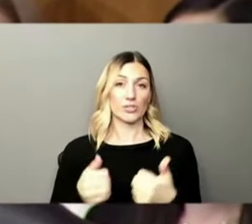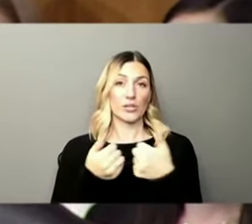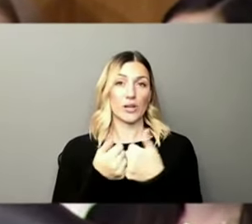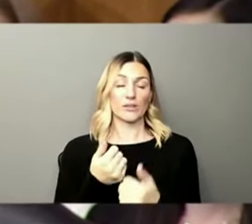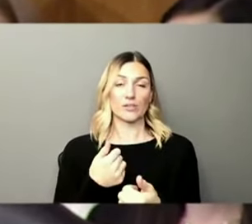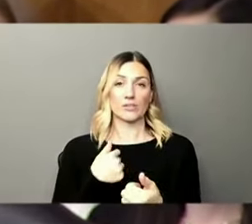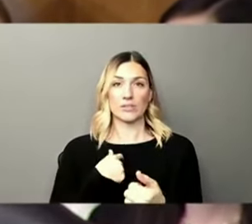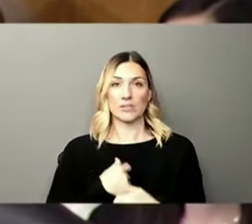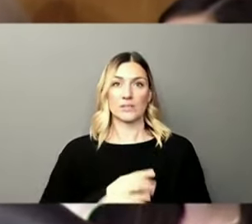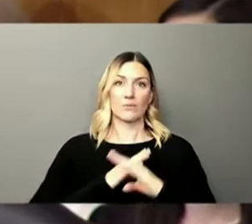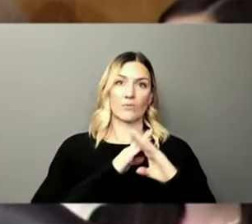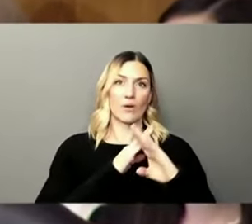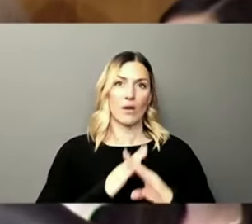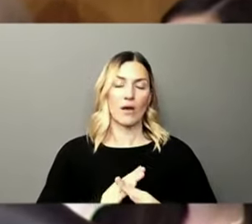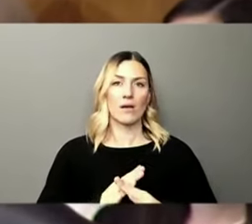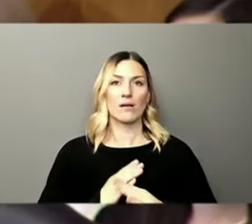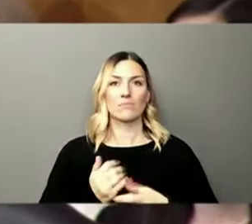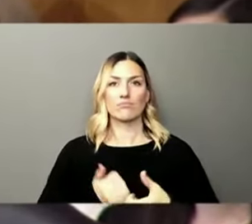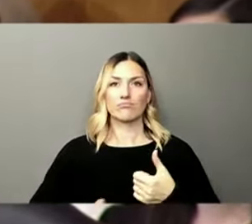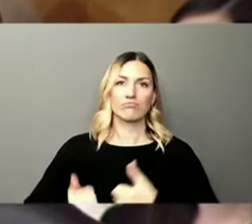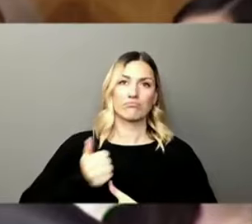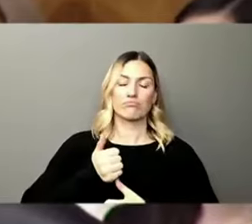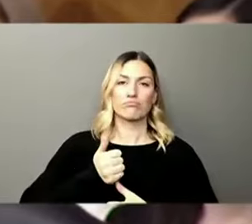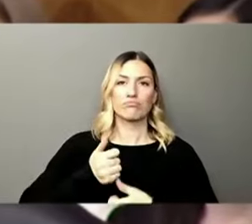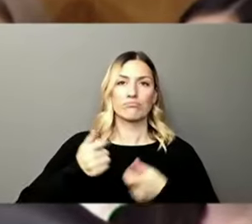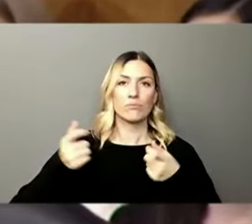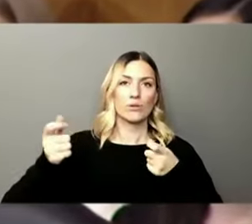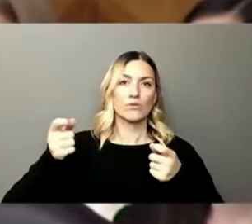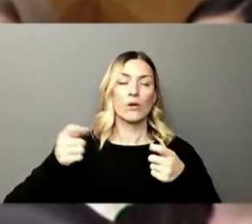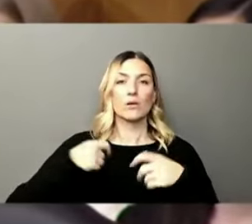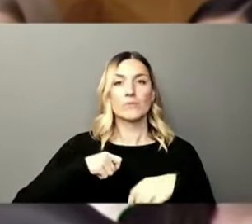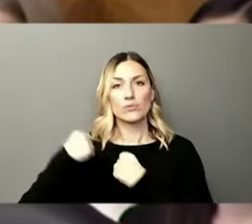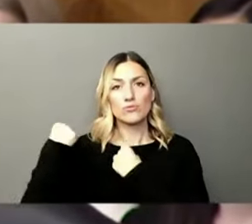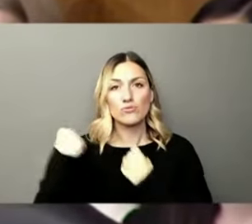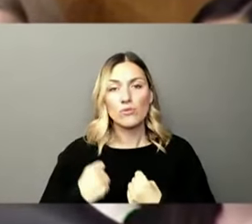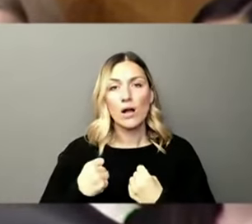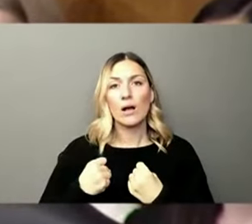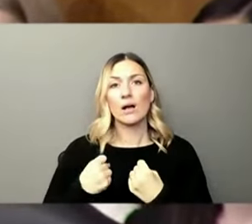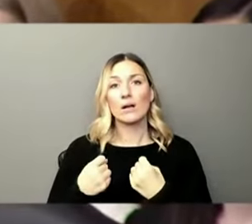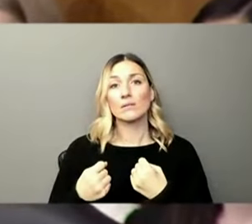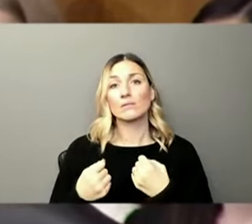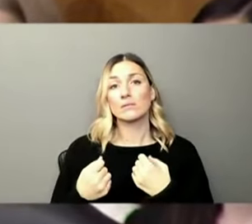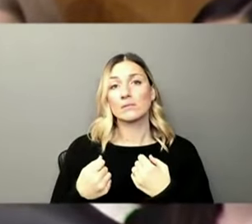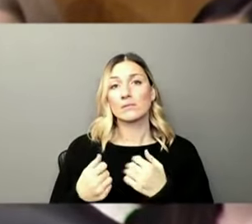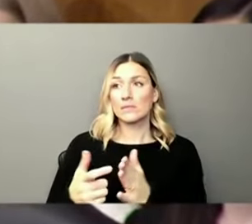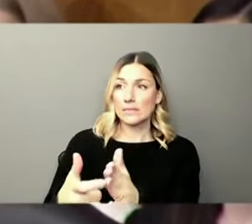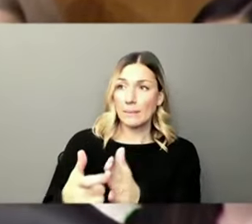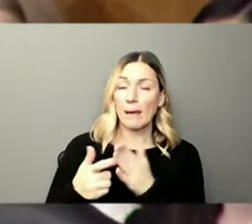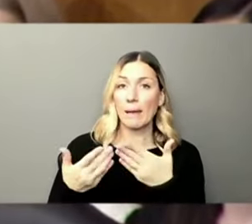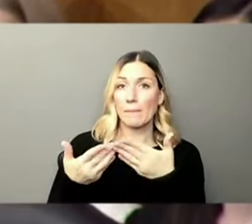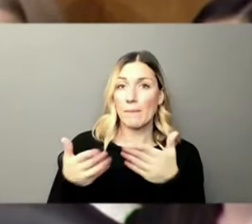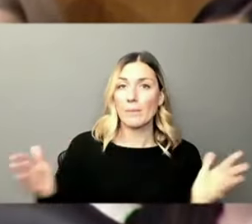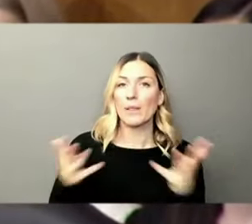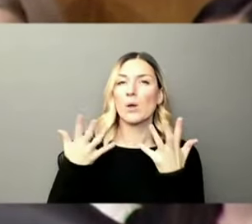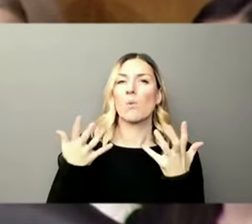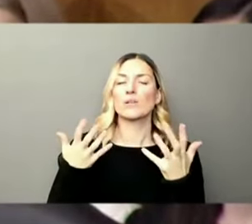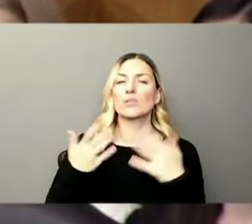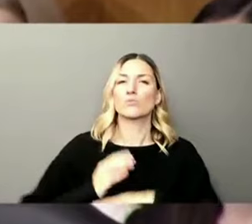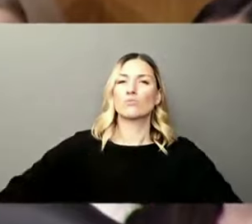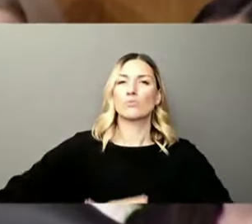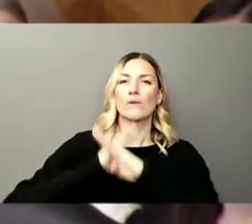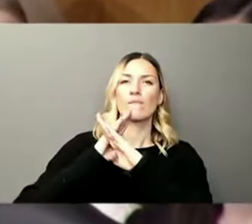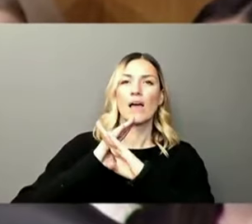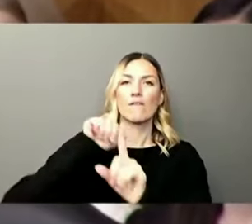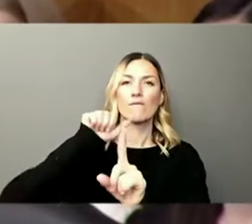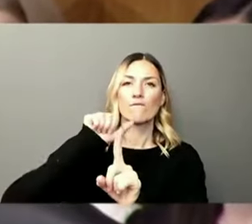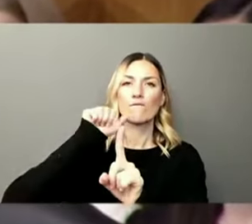bureaucracy, but there is a strong demand from the public now to prevent fraud, make sure that we